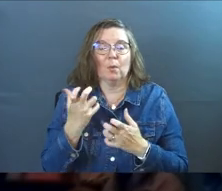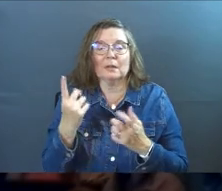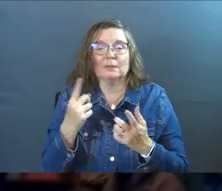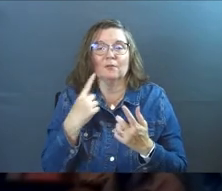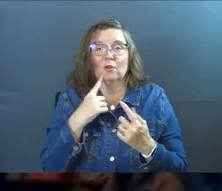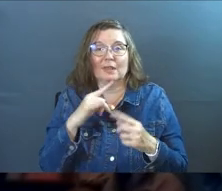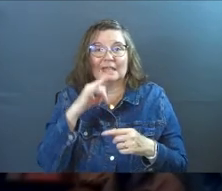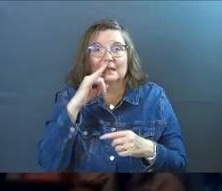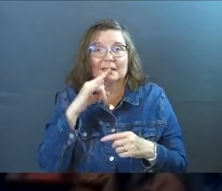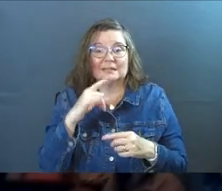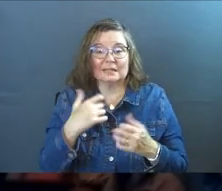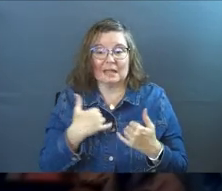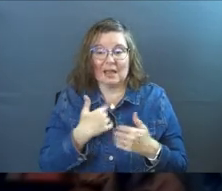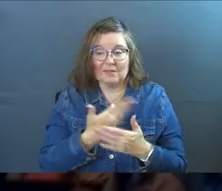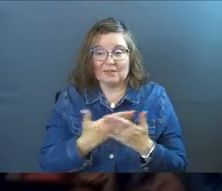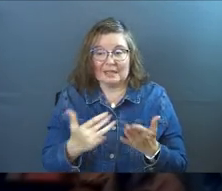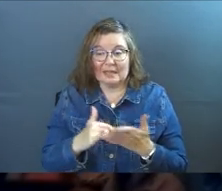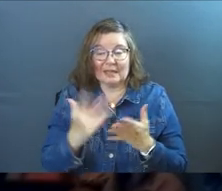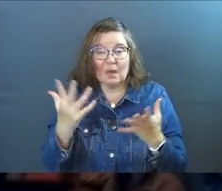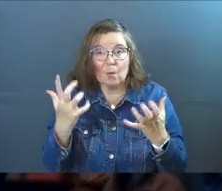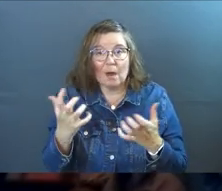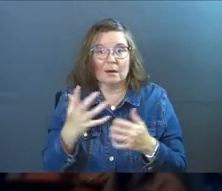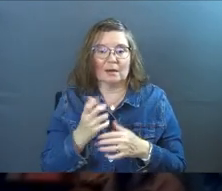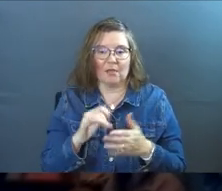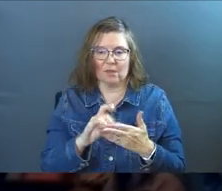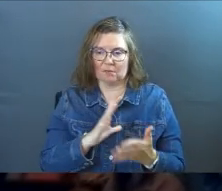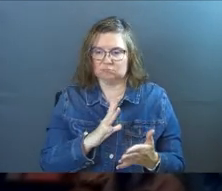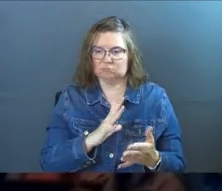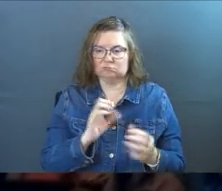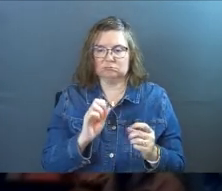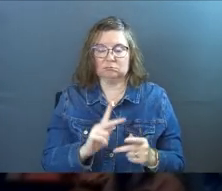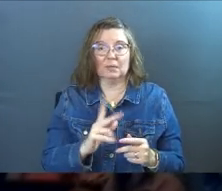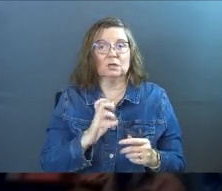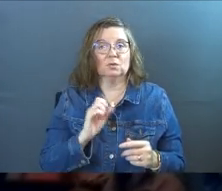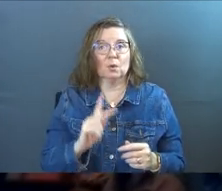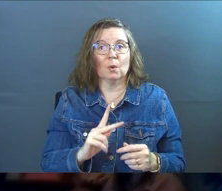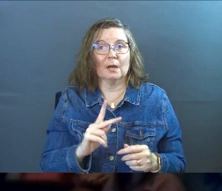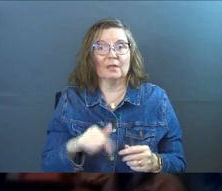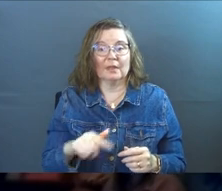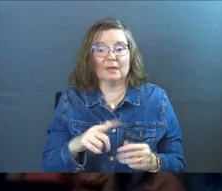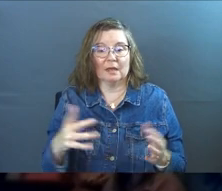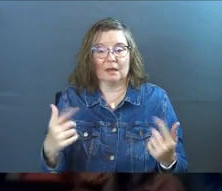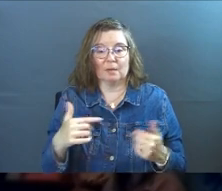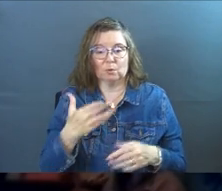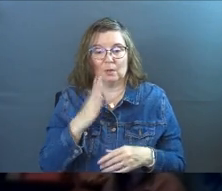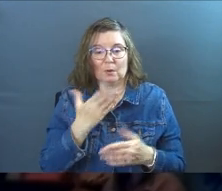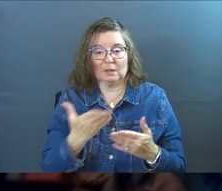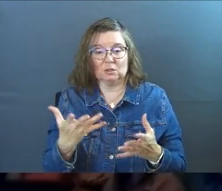their kids. They have things that they want, and that's okay. It's okay to come to